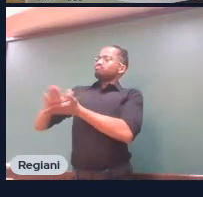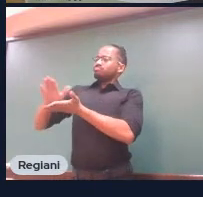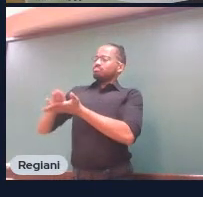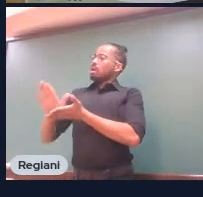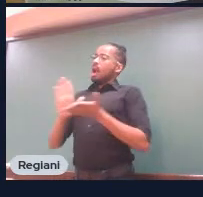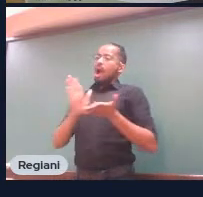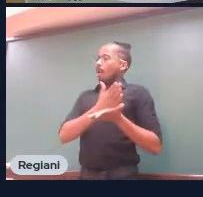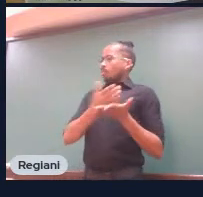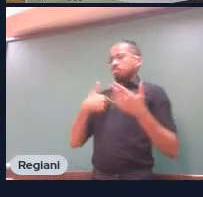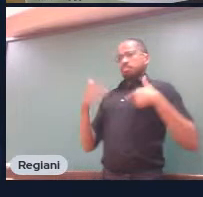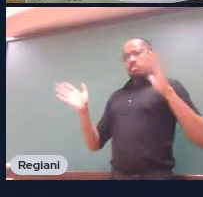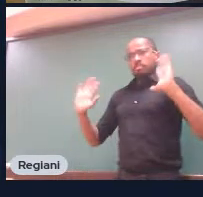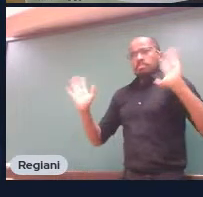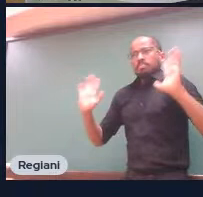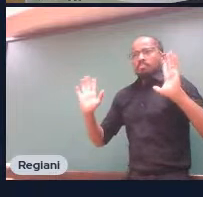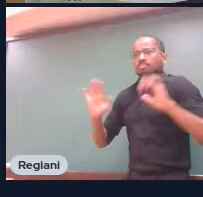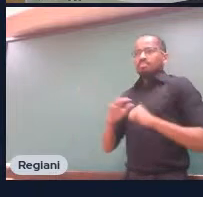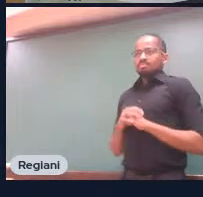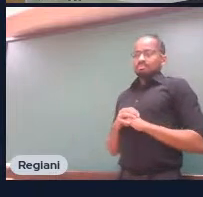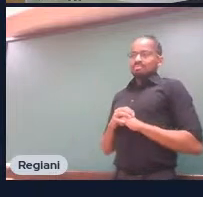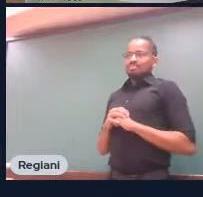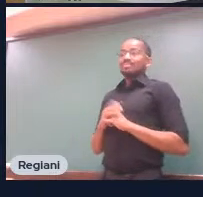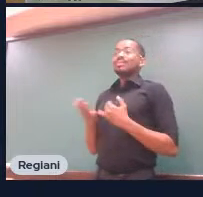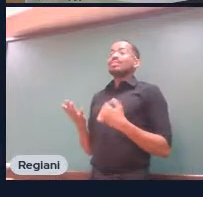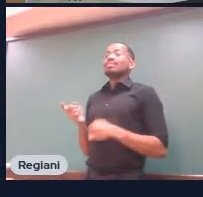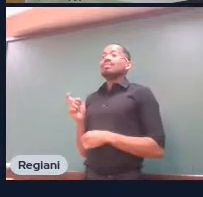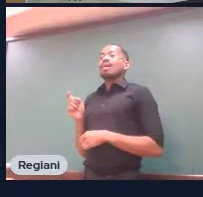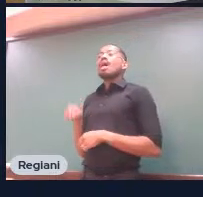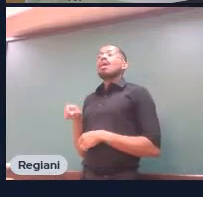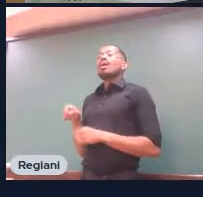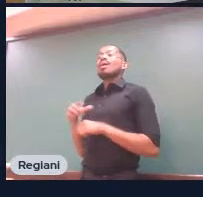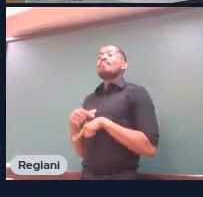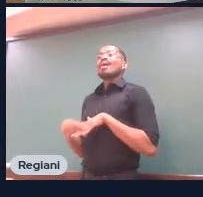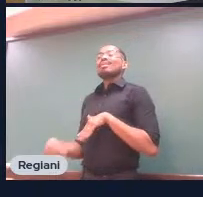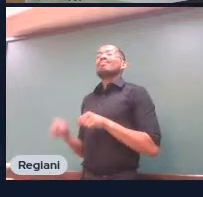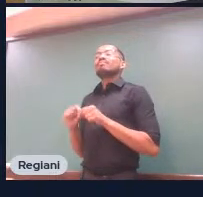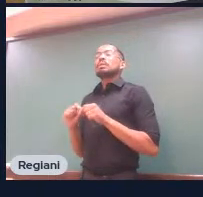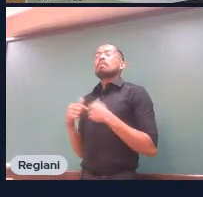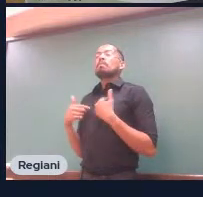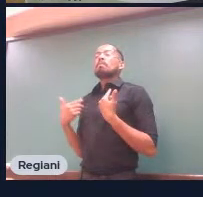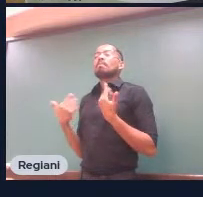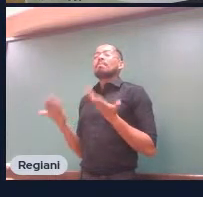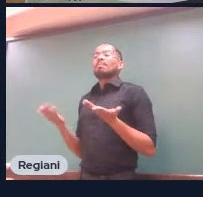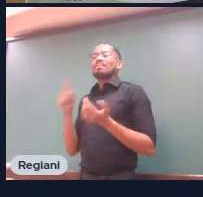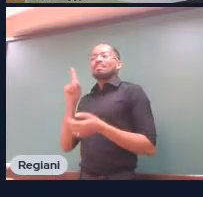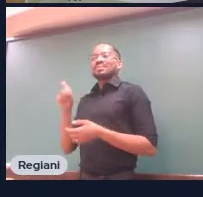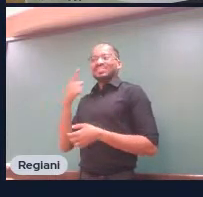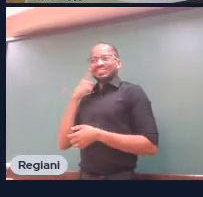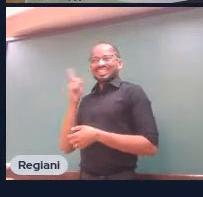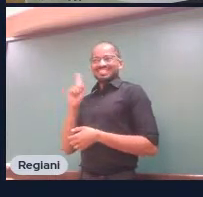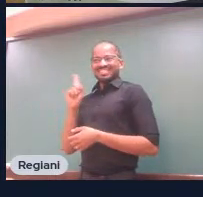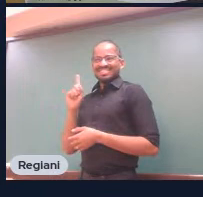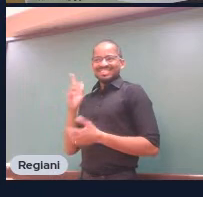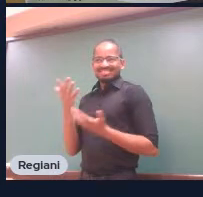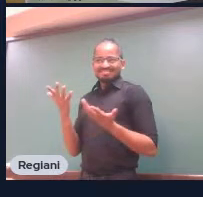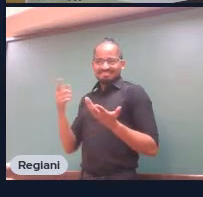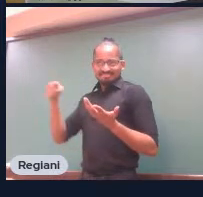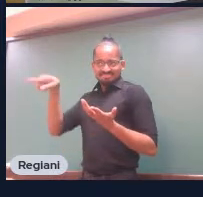And we don't know yet what AmericaLex South will be doing.